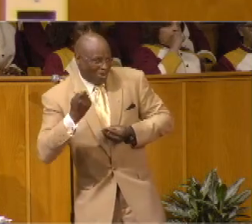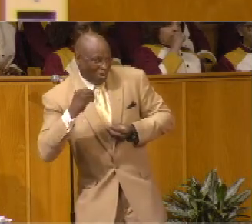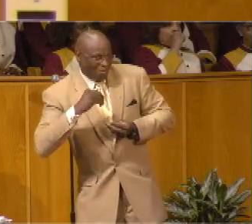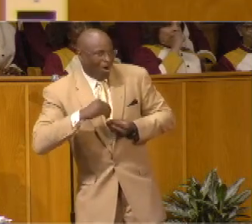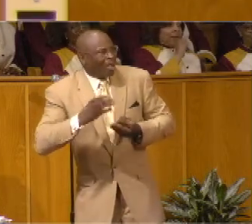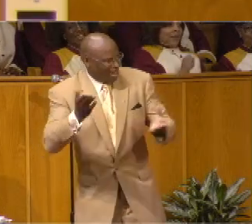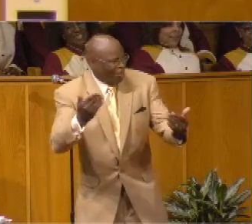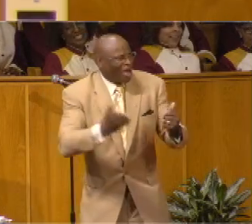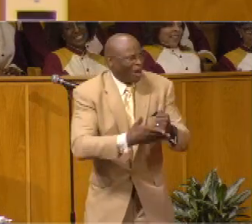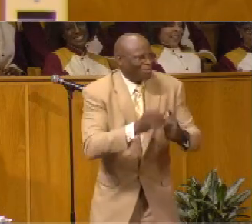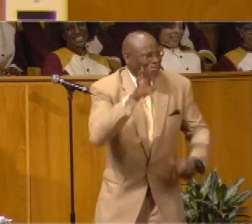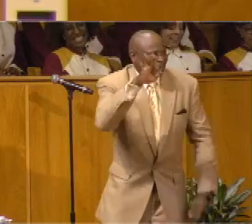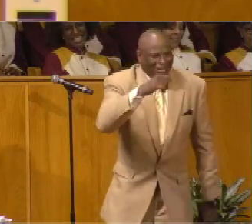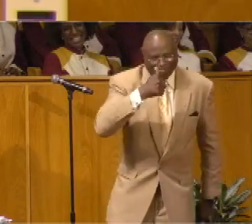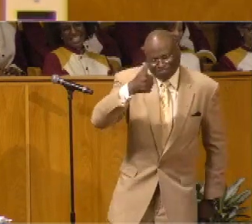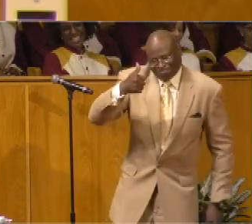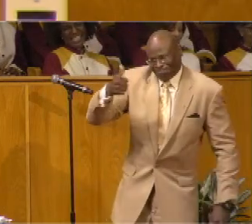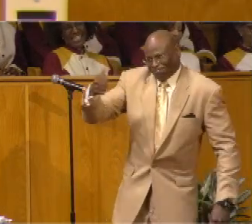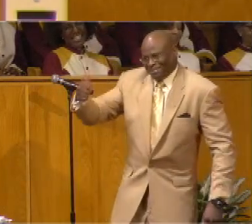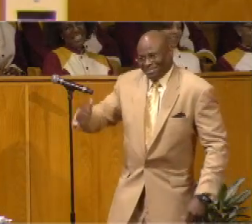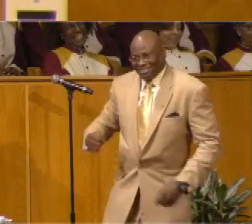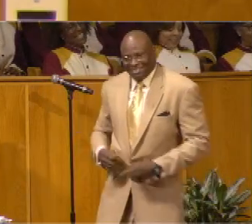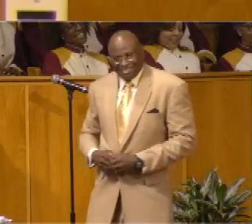my sermon for me.